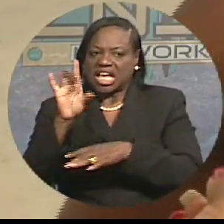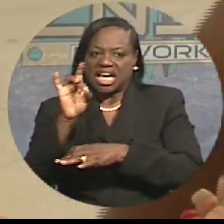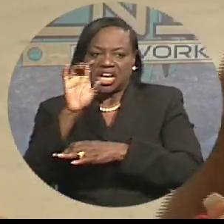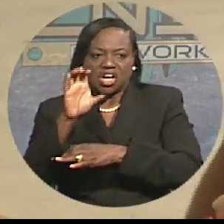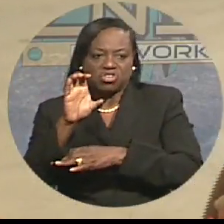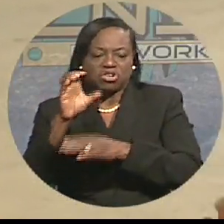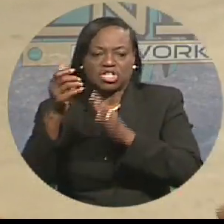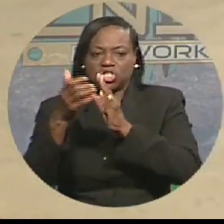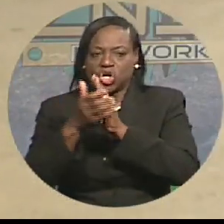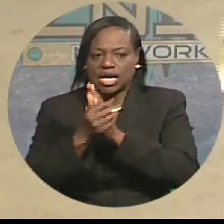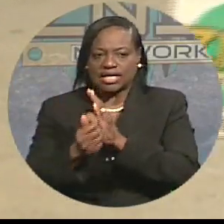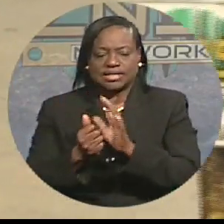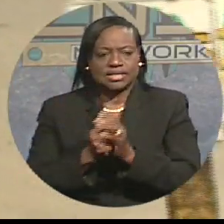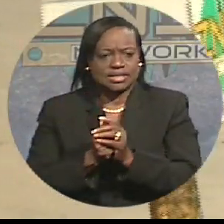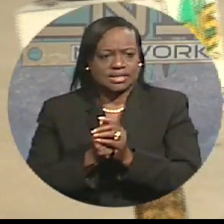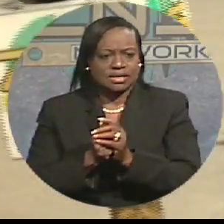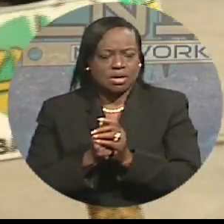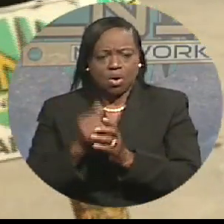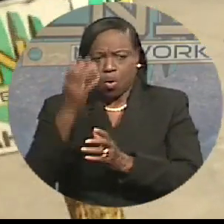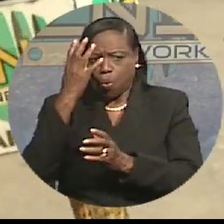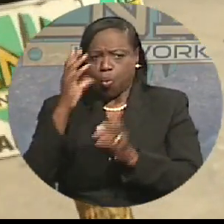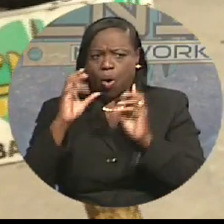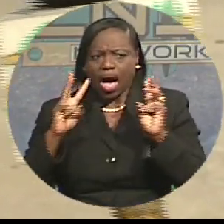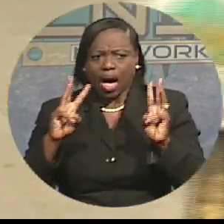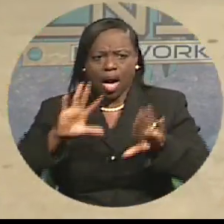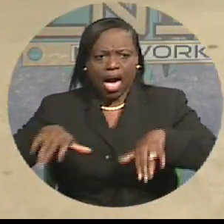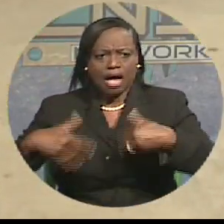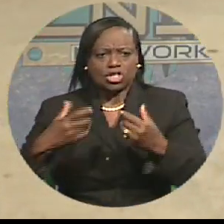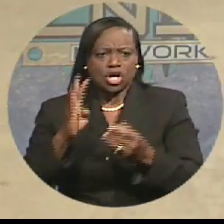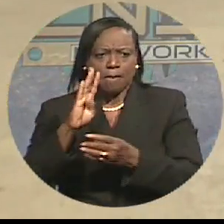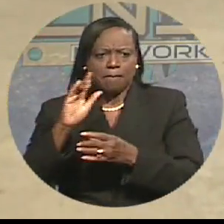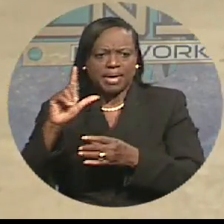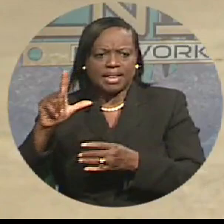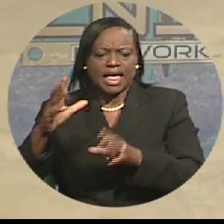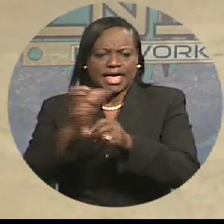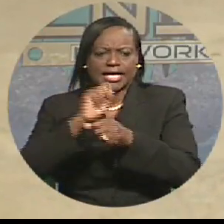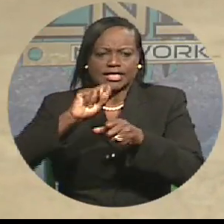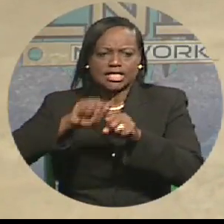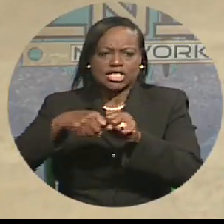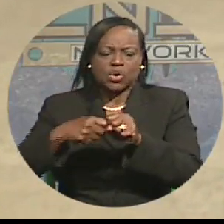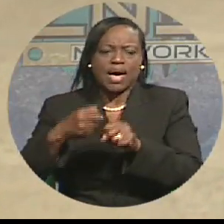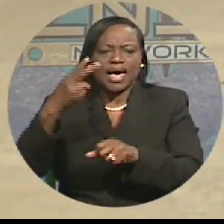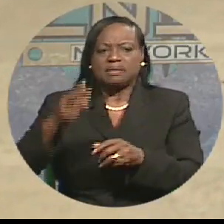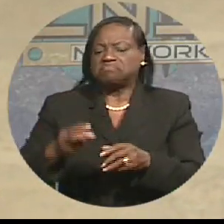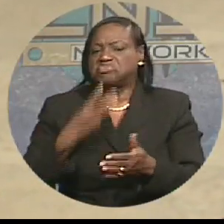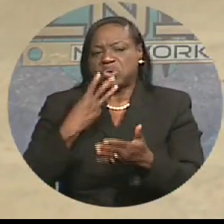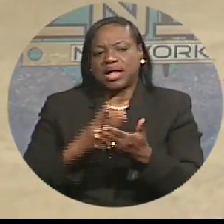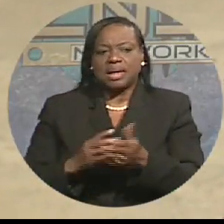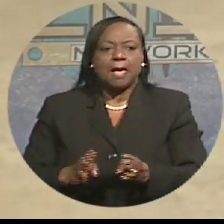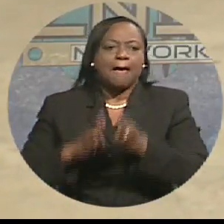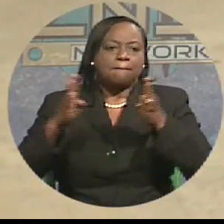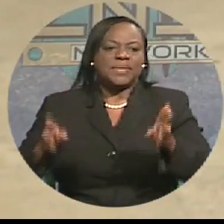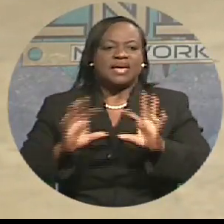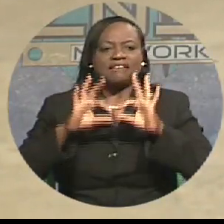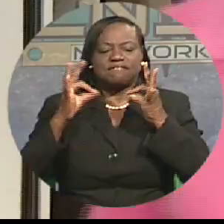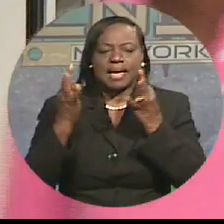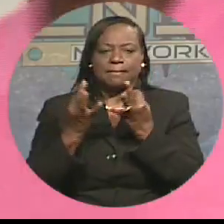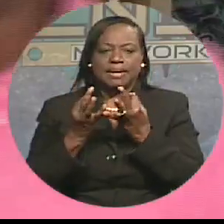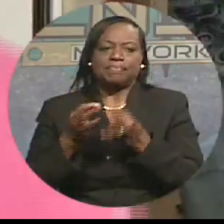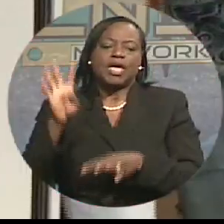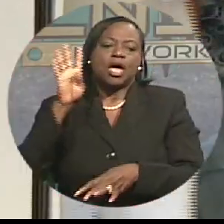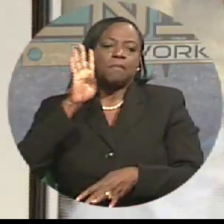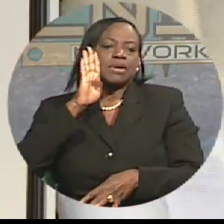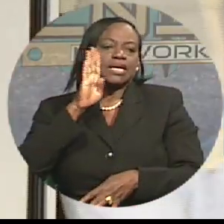$800. $800? Wow. Yeah. How did your bill get all the way up there? Well, big family. Brittany Evans is one